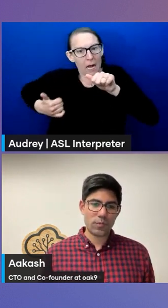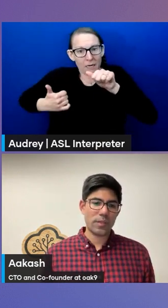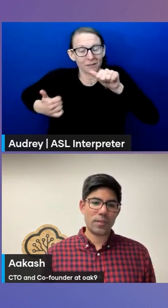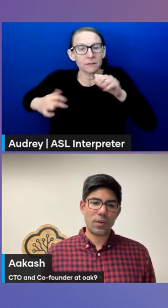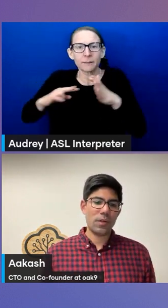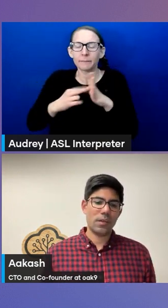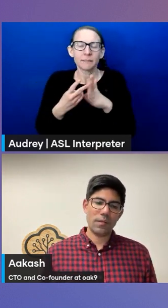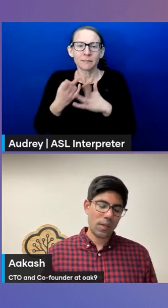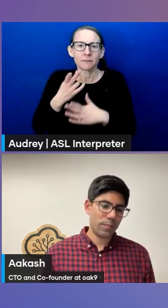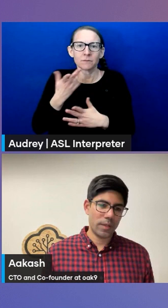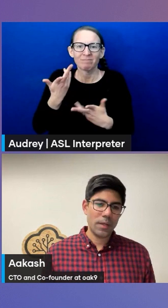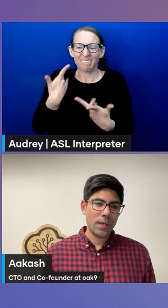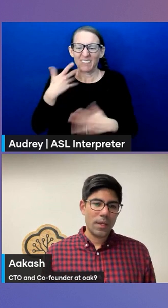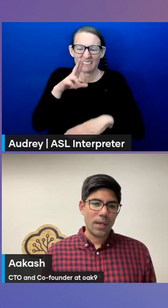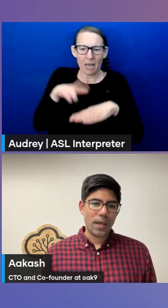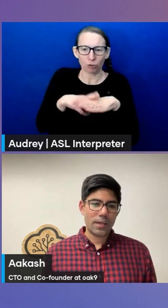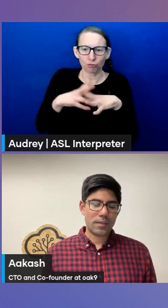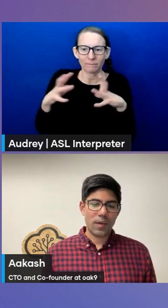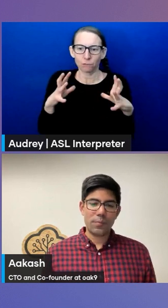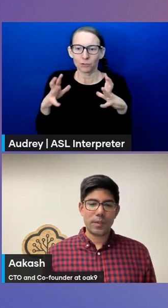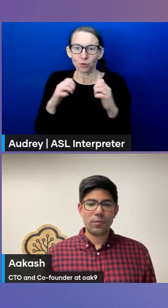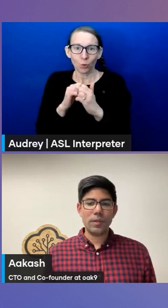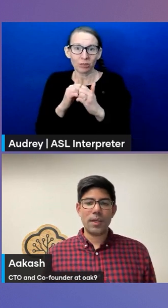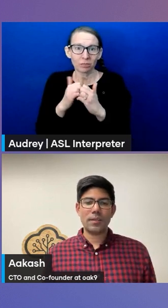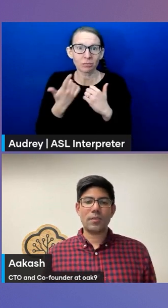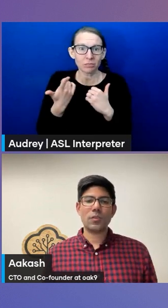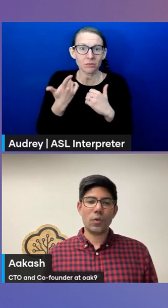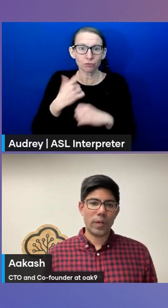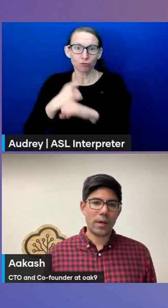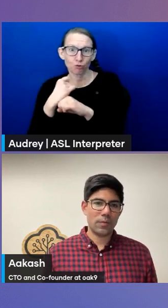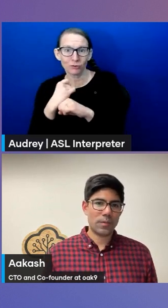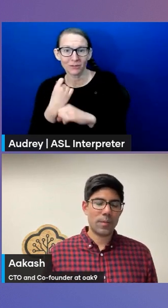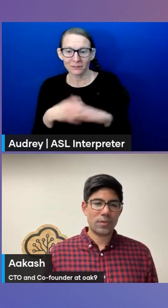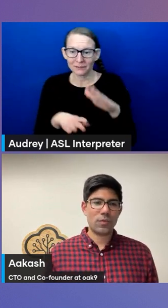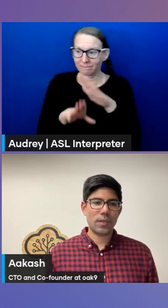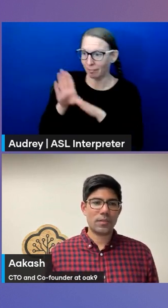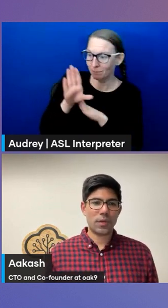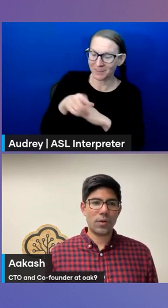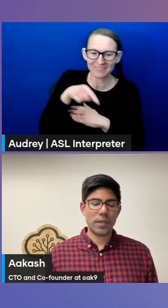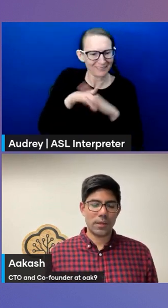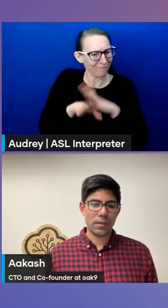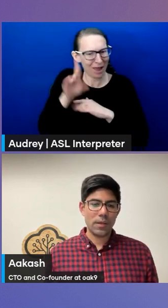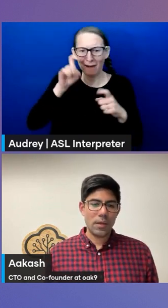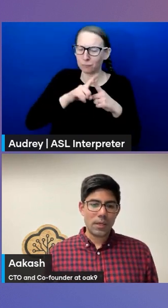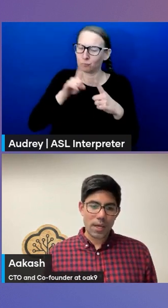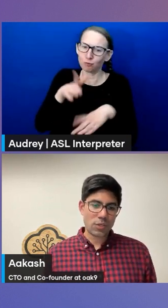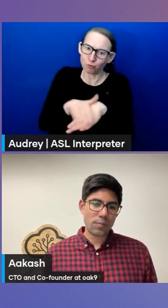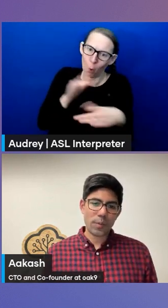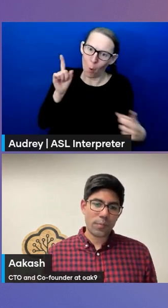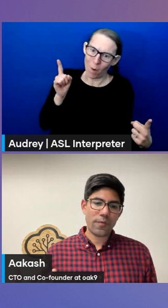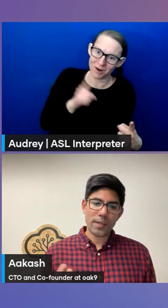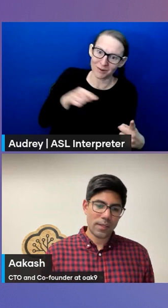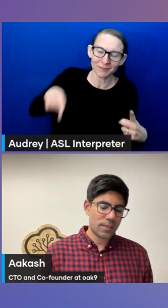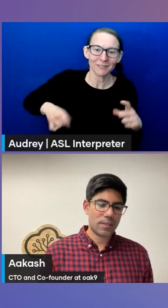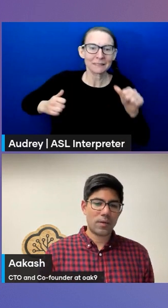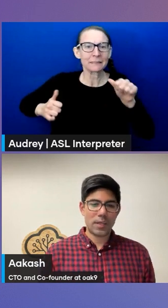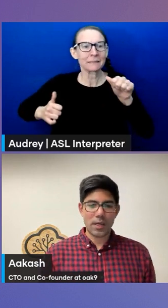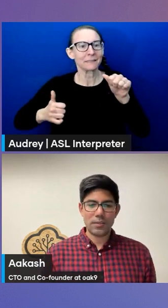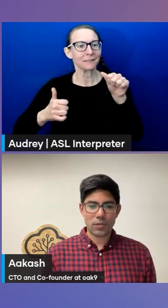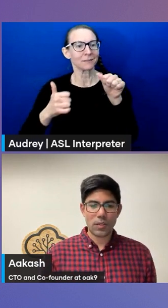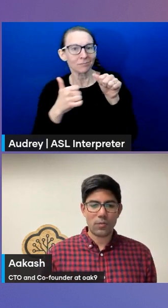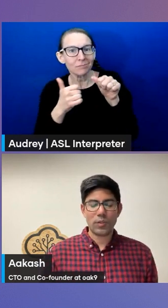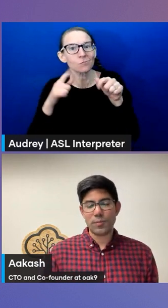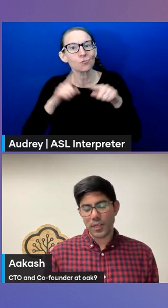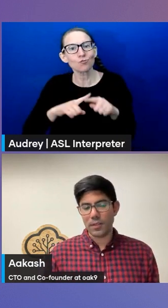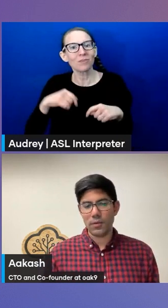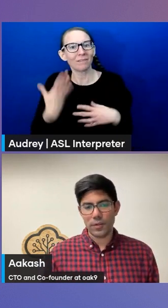friction between security and development, as development really has to slow down to make sure that security can catch up and provide the necessary guidance